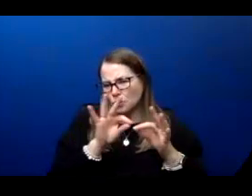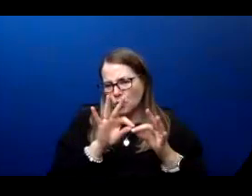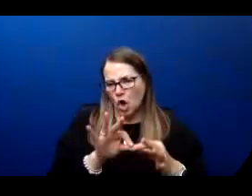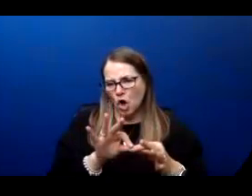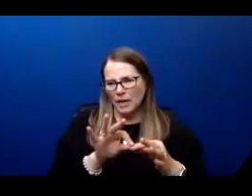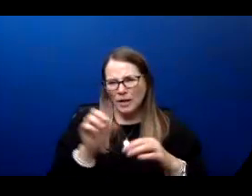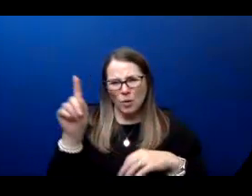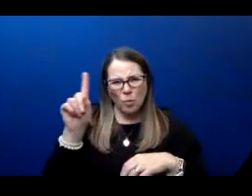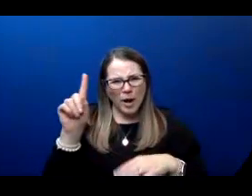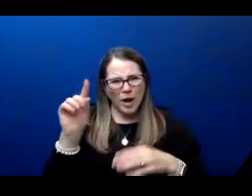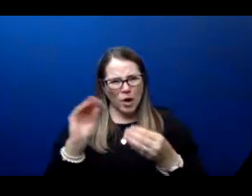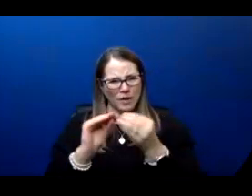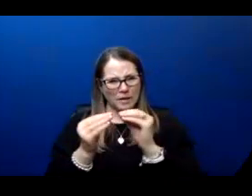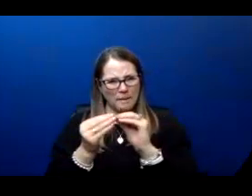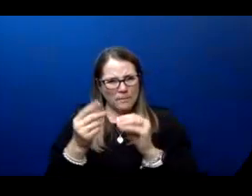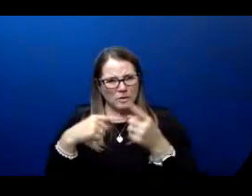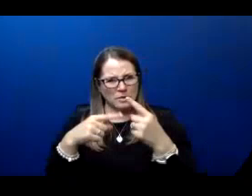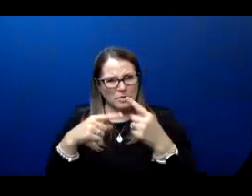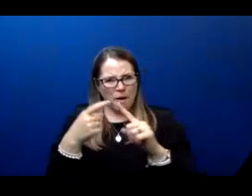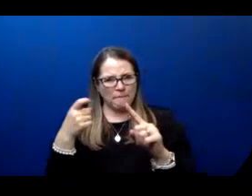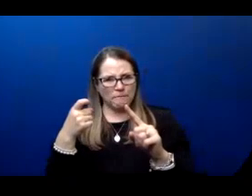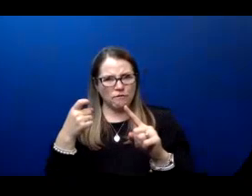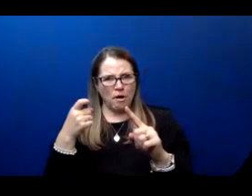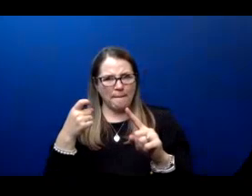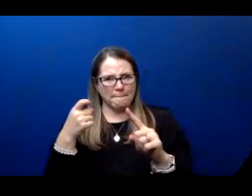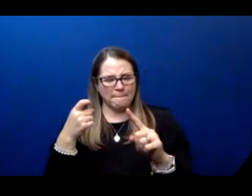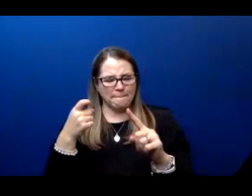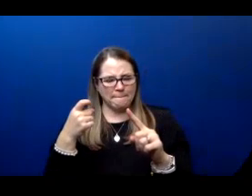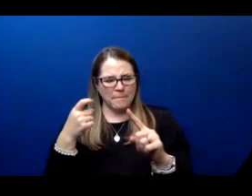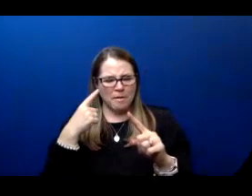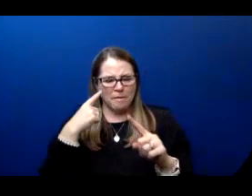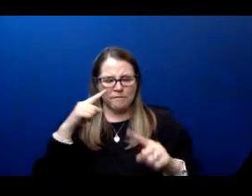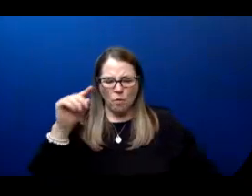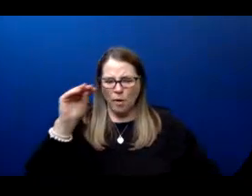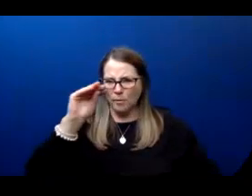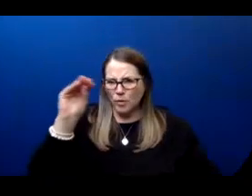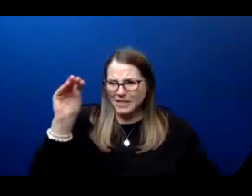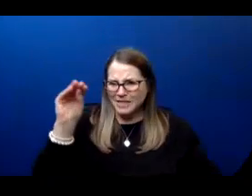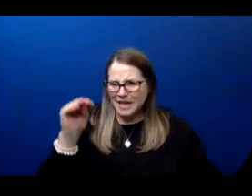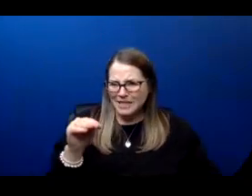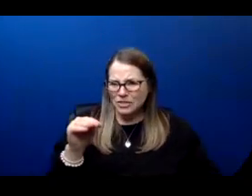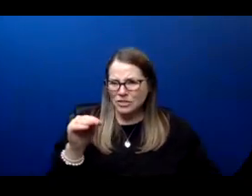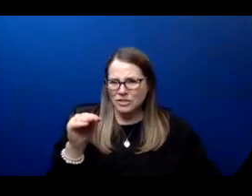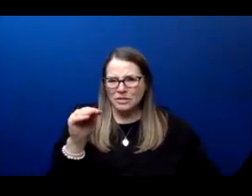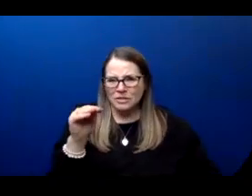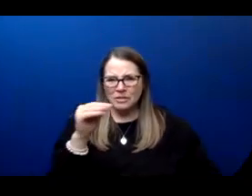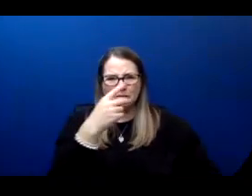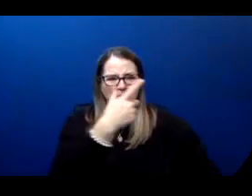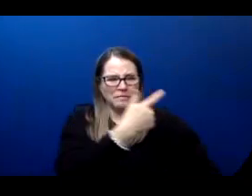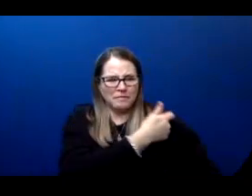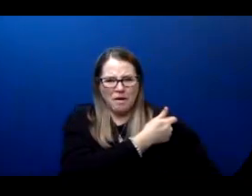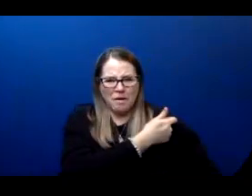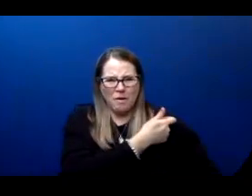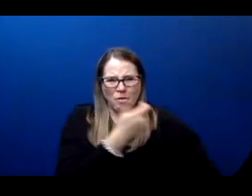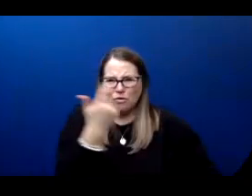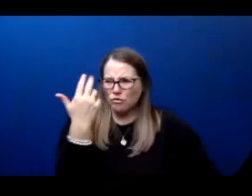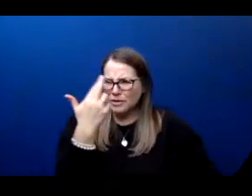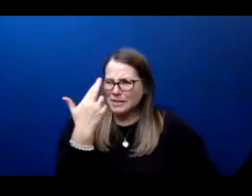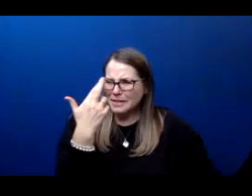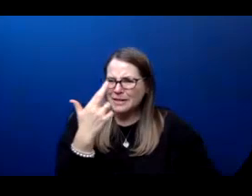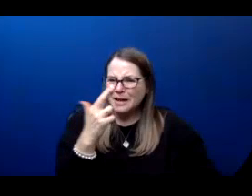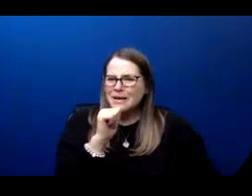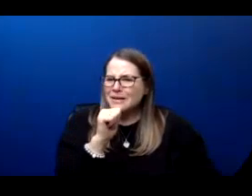where the numbers came from in regards to the percentages of vaccinations, in large part because not every